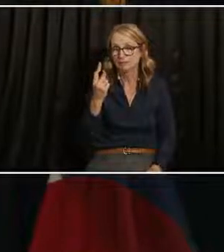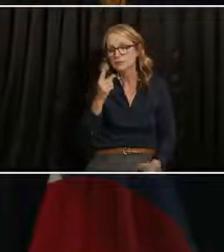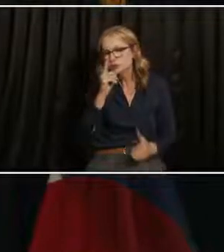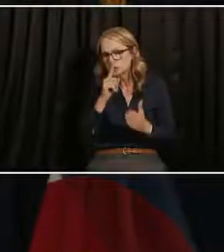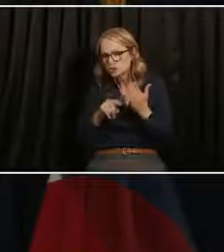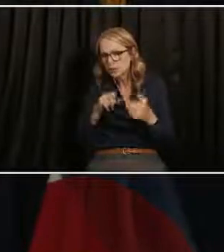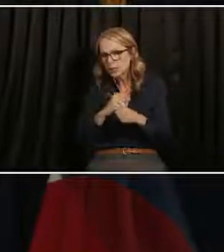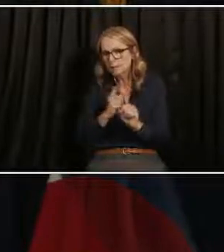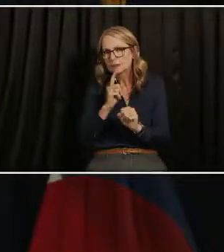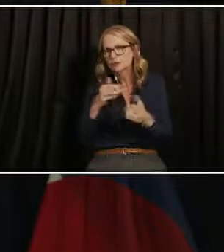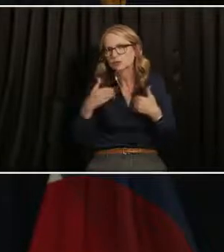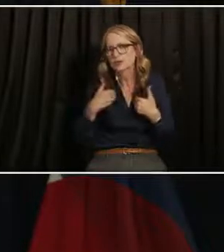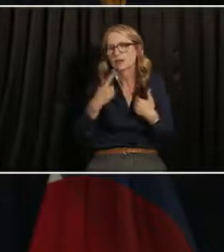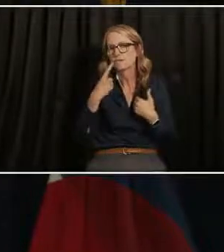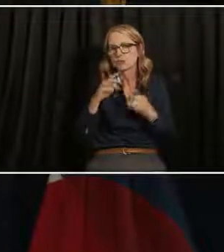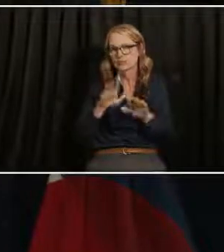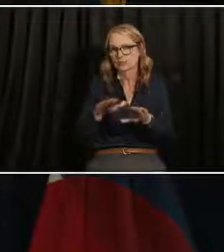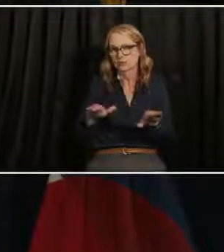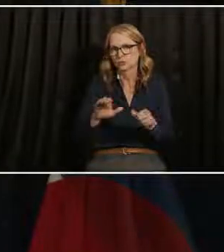location the child's dose.